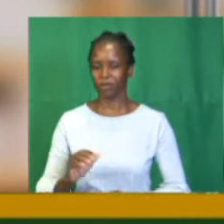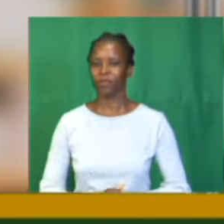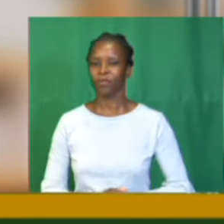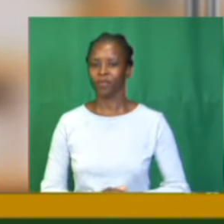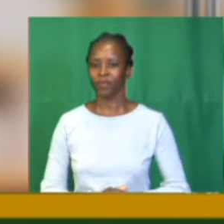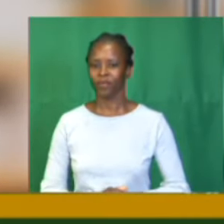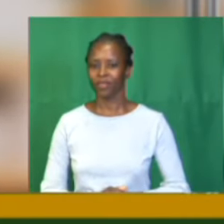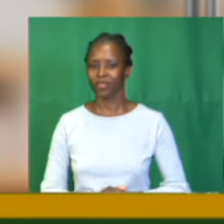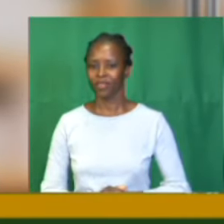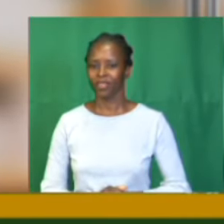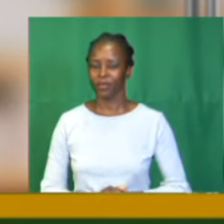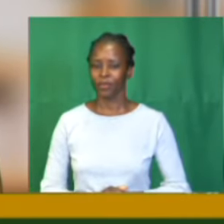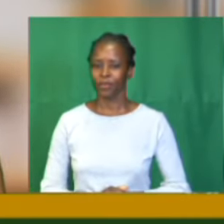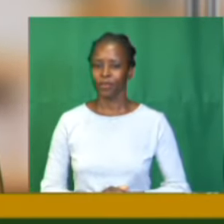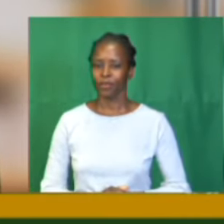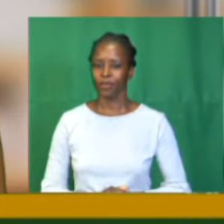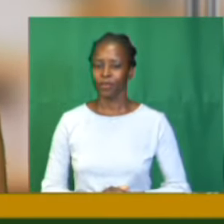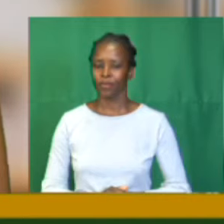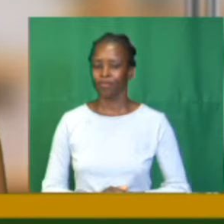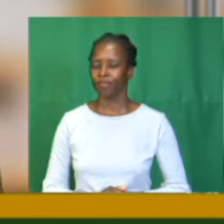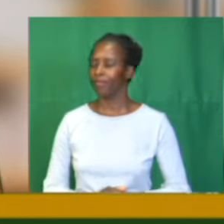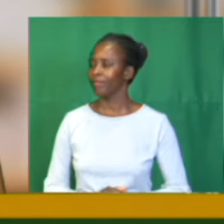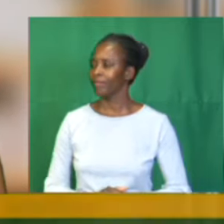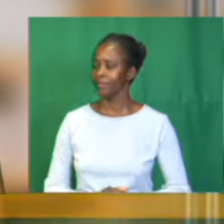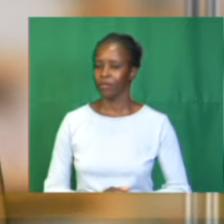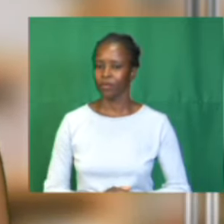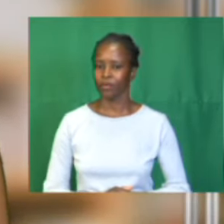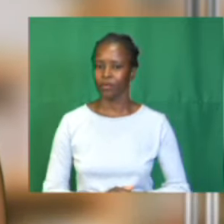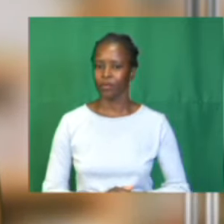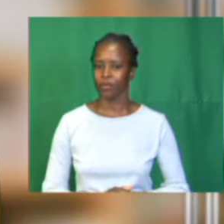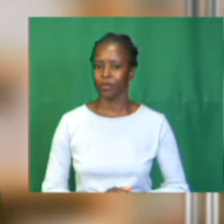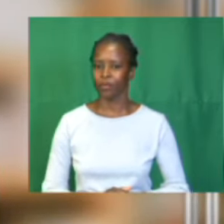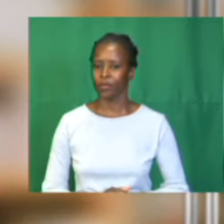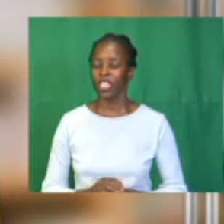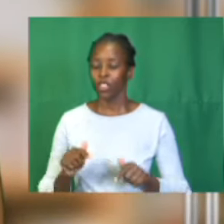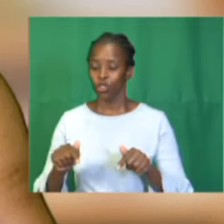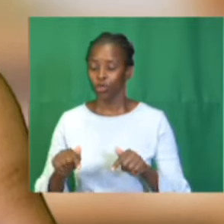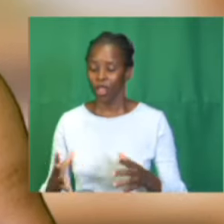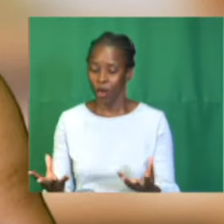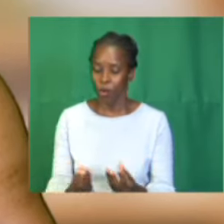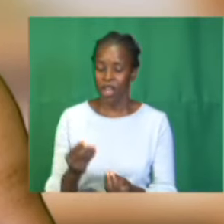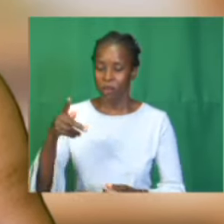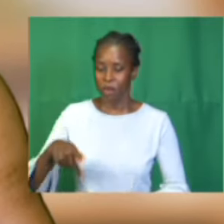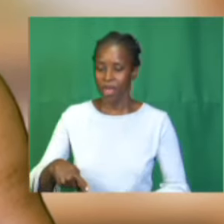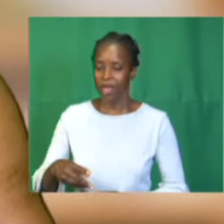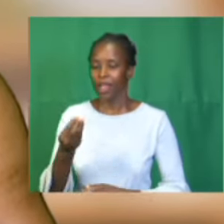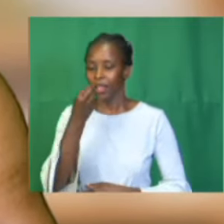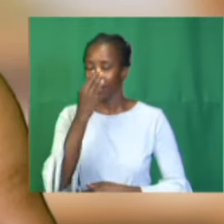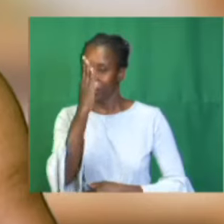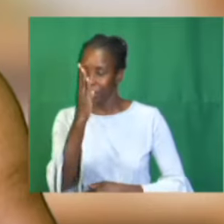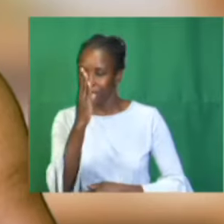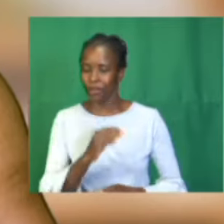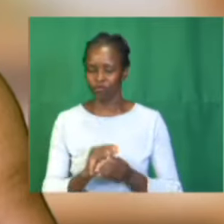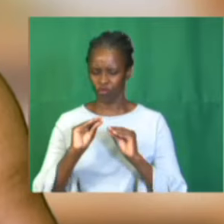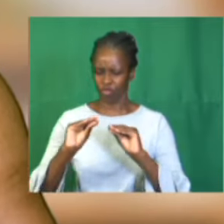it, Love. Well, today I'm going to be with Miss P. Dlamini, and she'll be taking